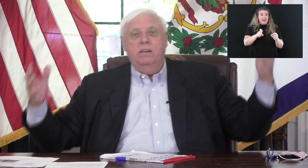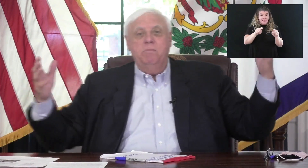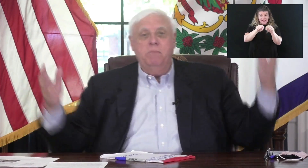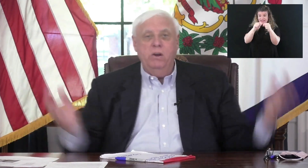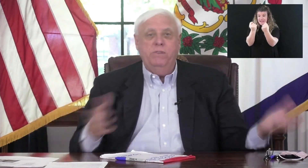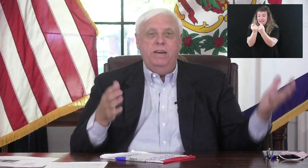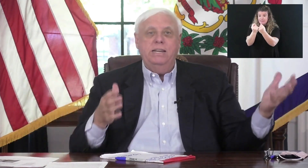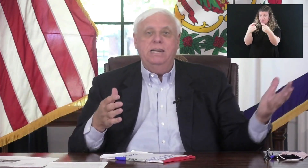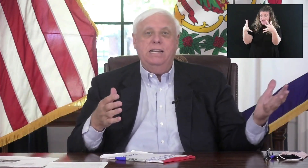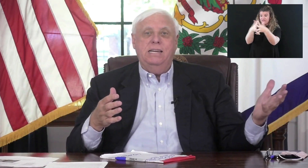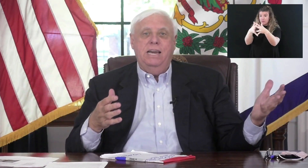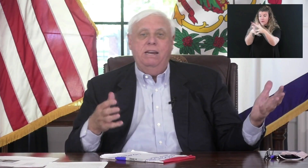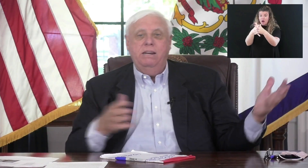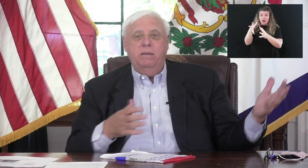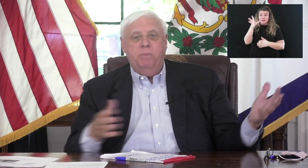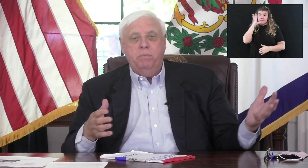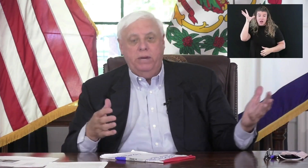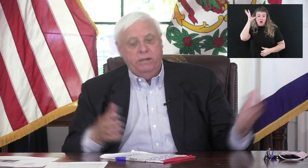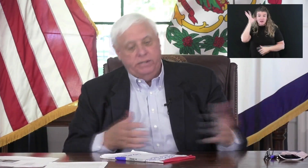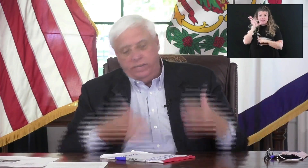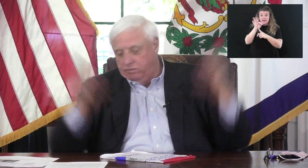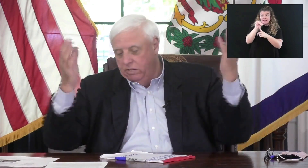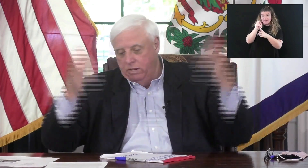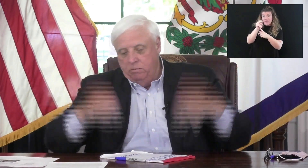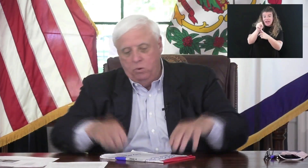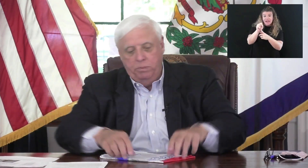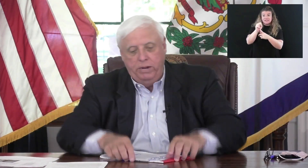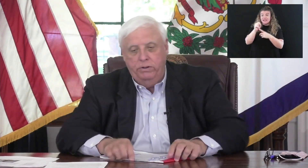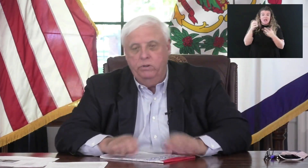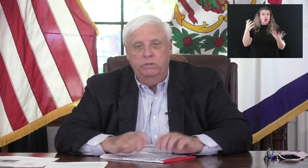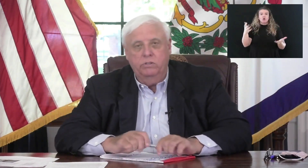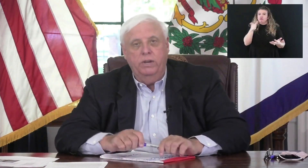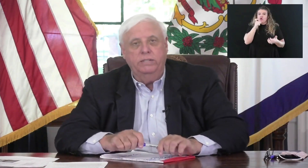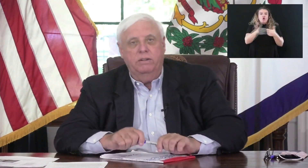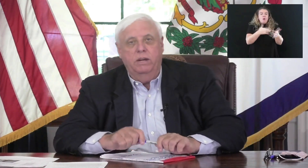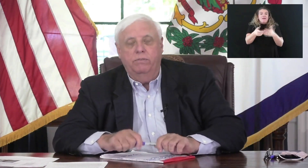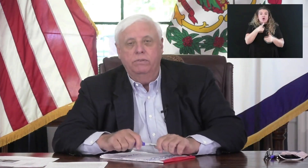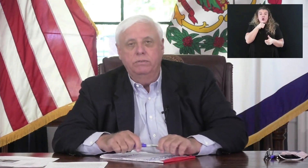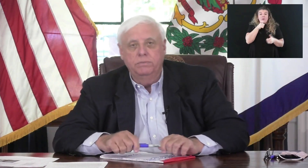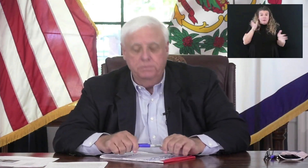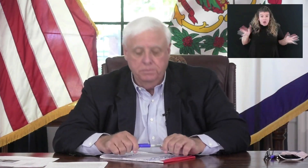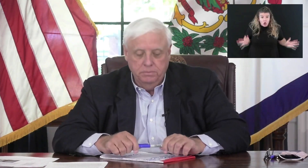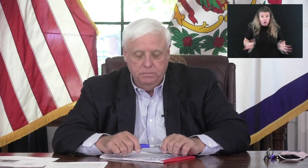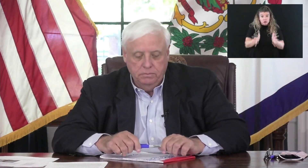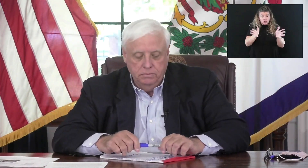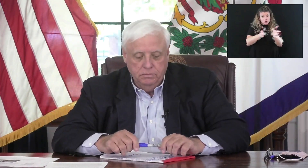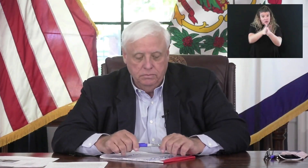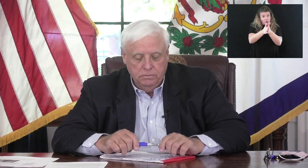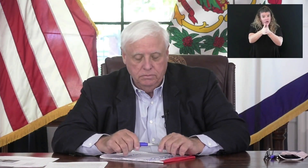that can motivate in that county to get people out to test, more power to it. It's great stuff.